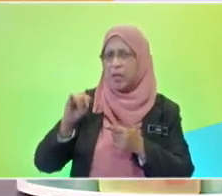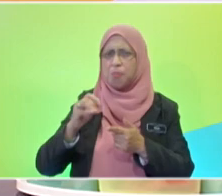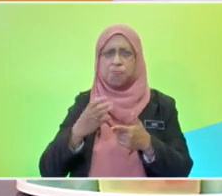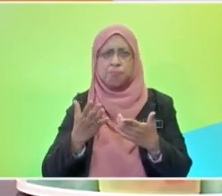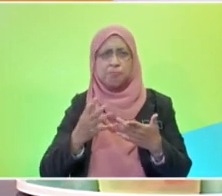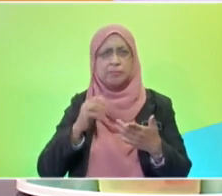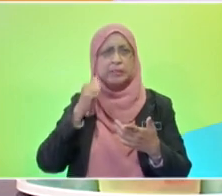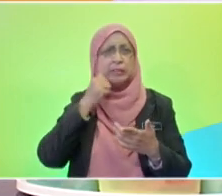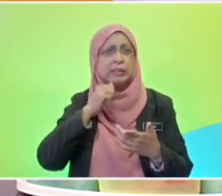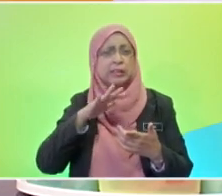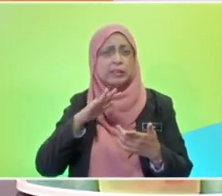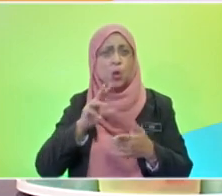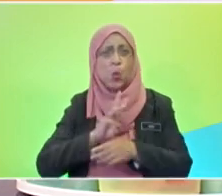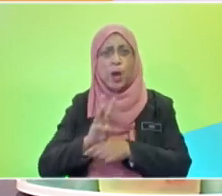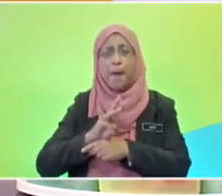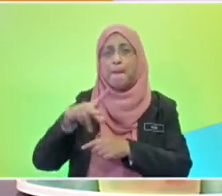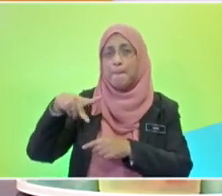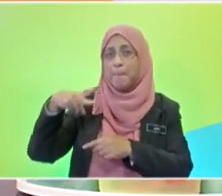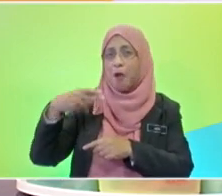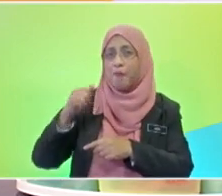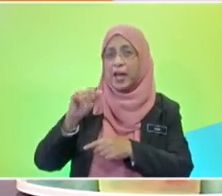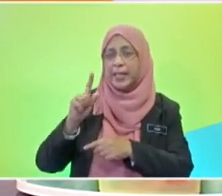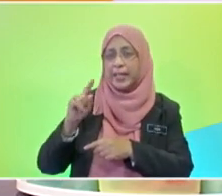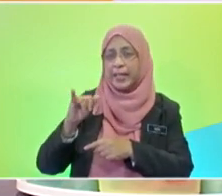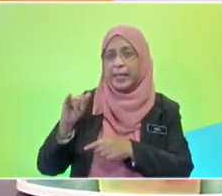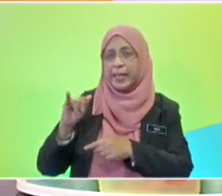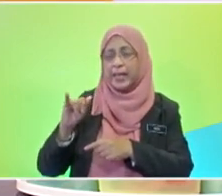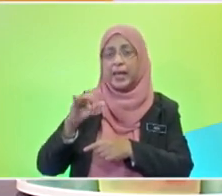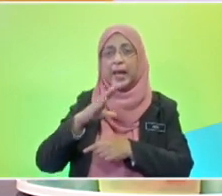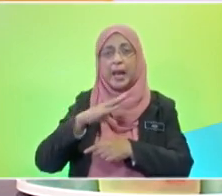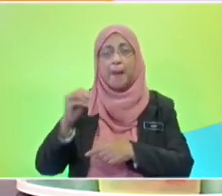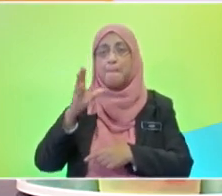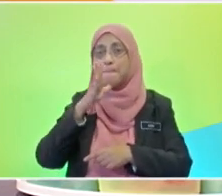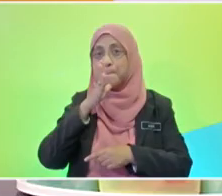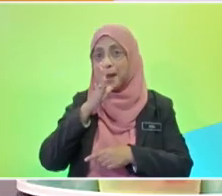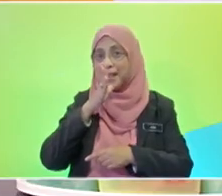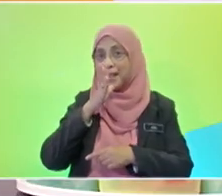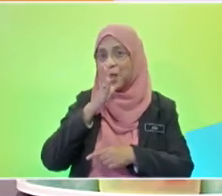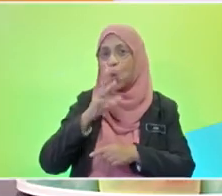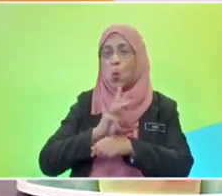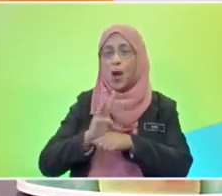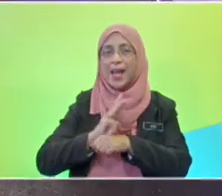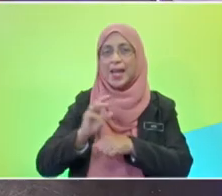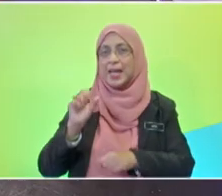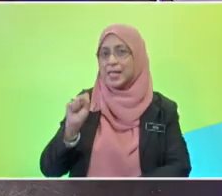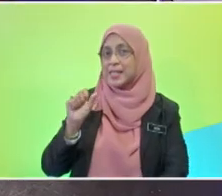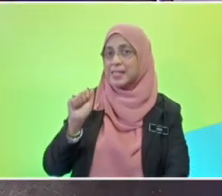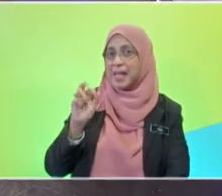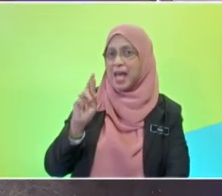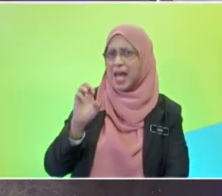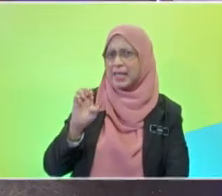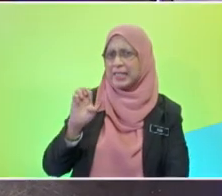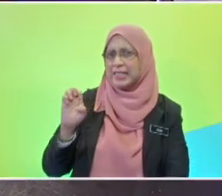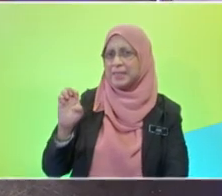little girl wore a pavade. Yes, pavade. And the mom wore a sari like teacher is wearing. Very good. Yes, I'm wearing a sari